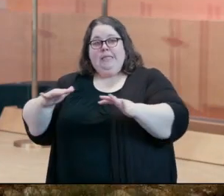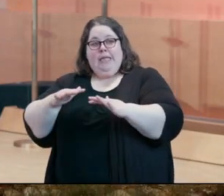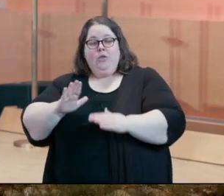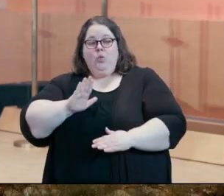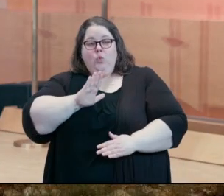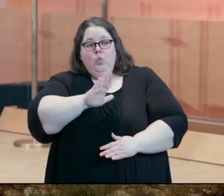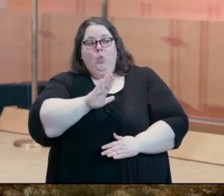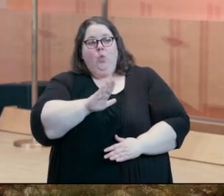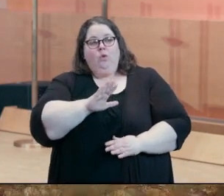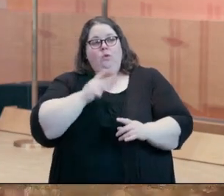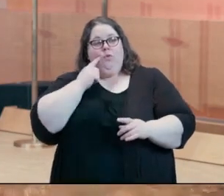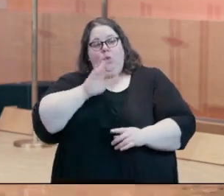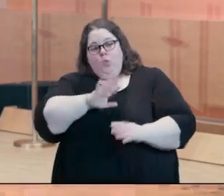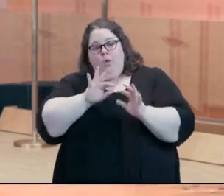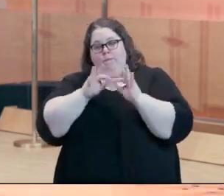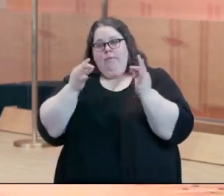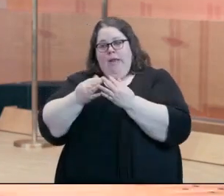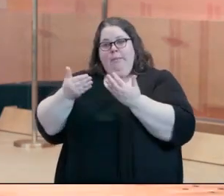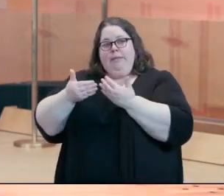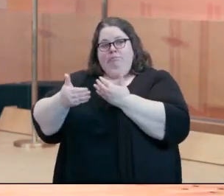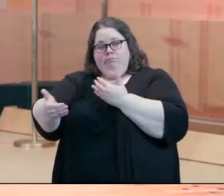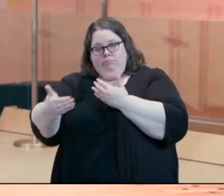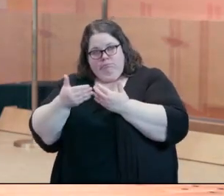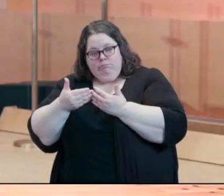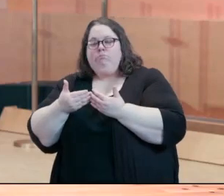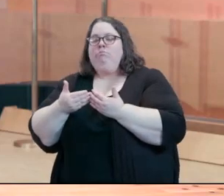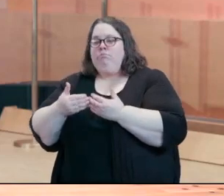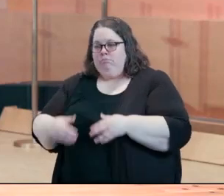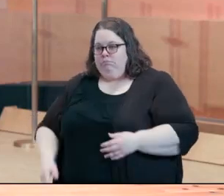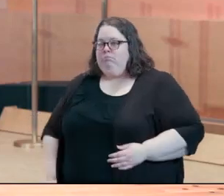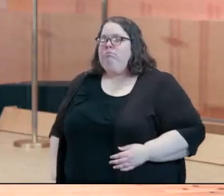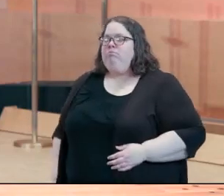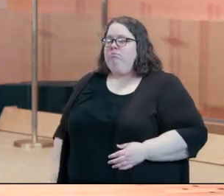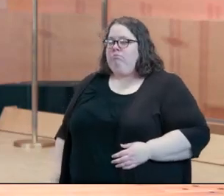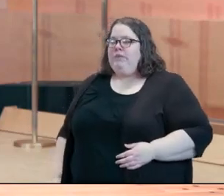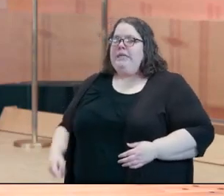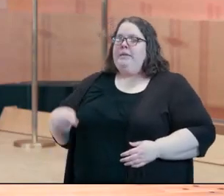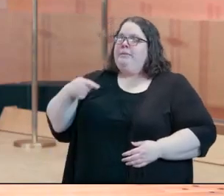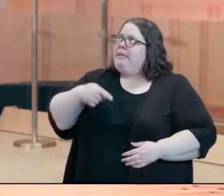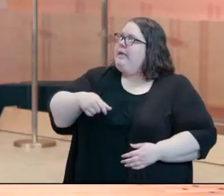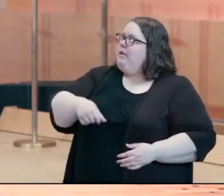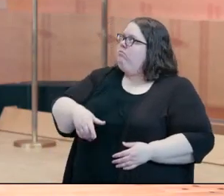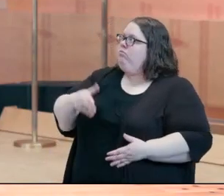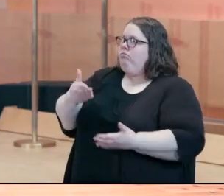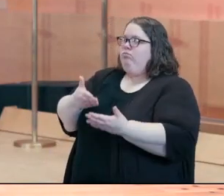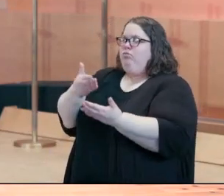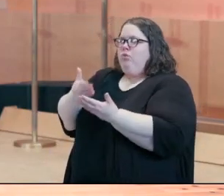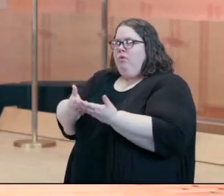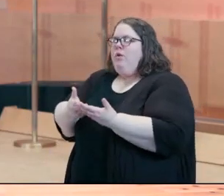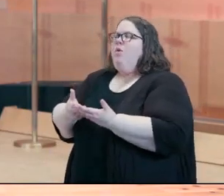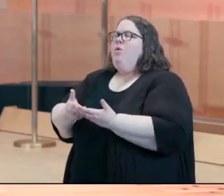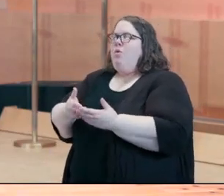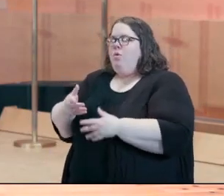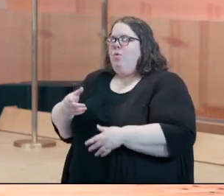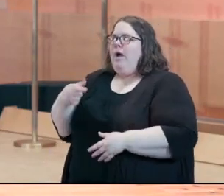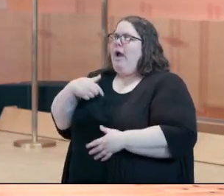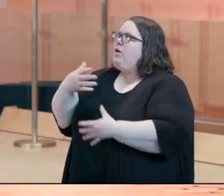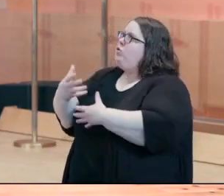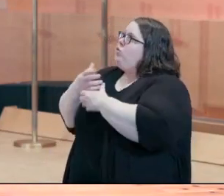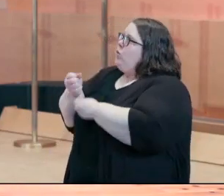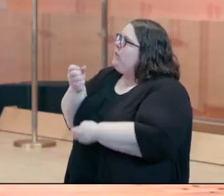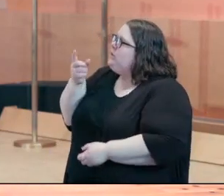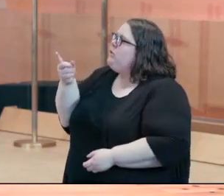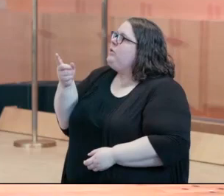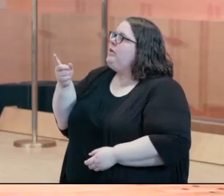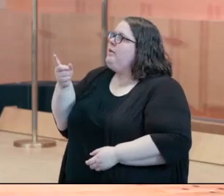possession." And yet Abram, if to prove that faith and trusting in God isn't a linear progression, what does he do?